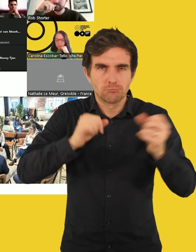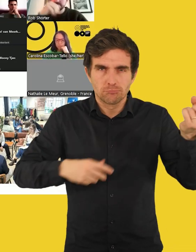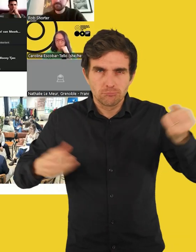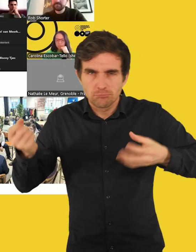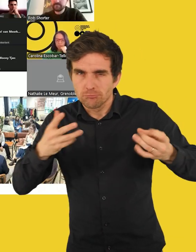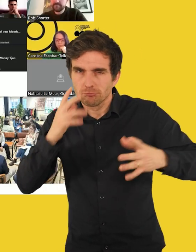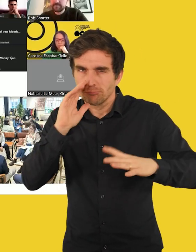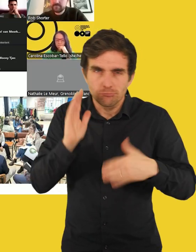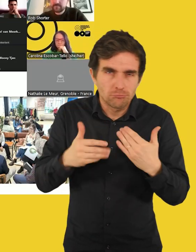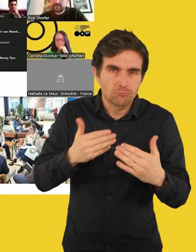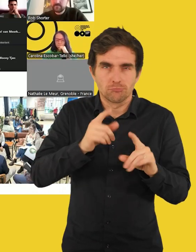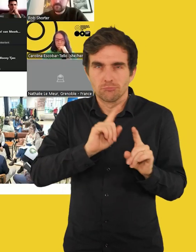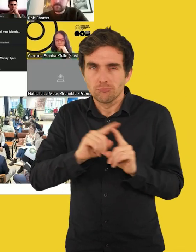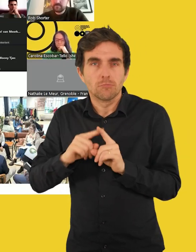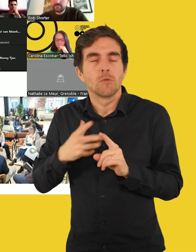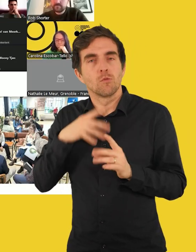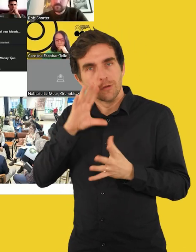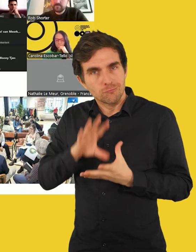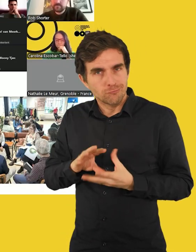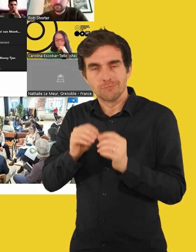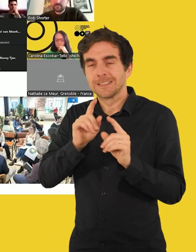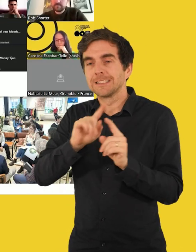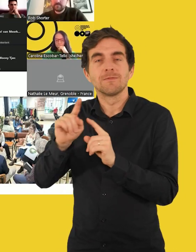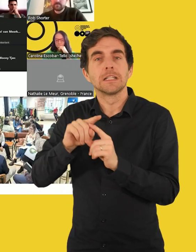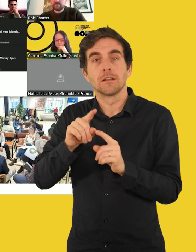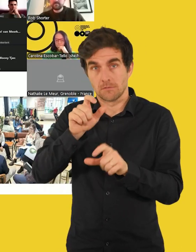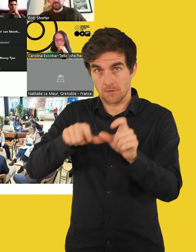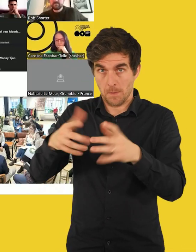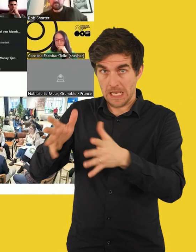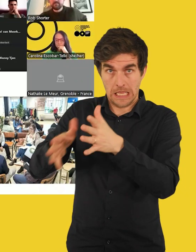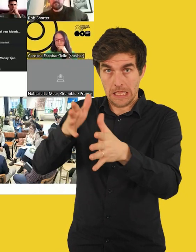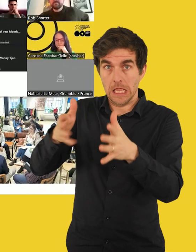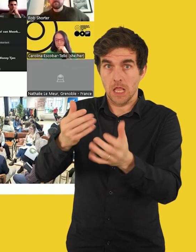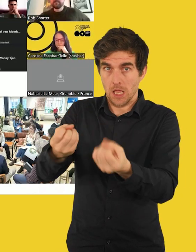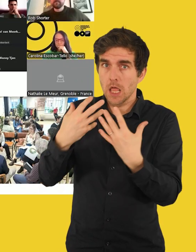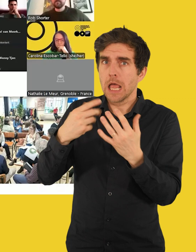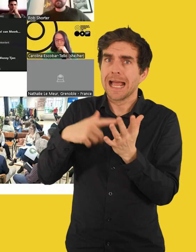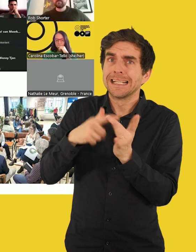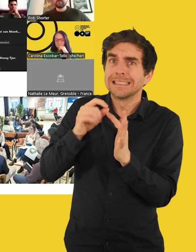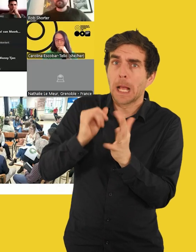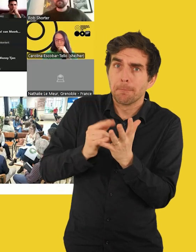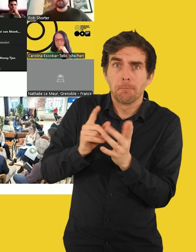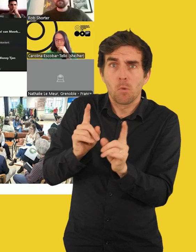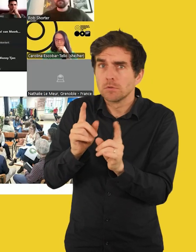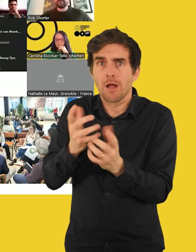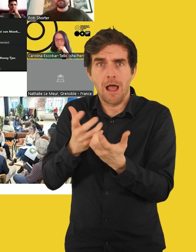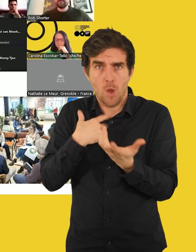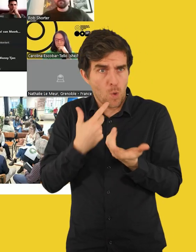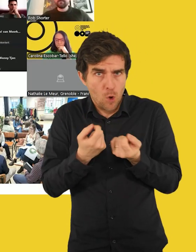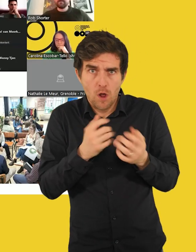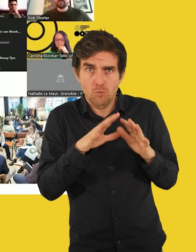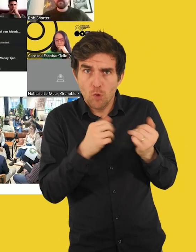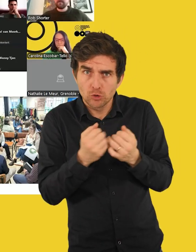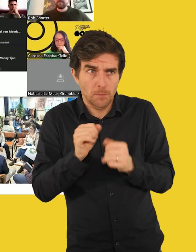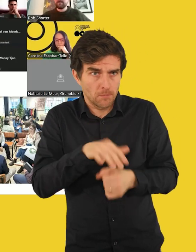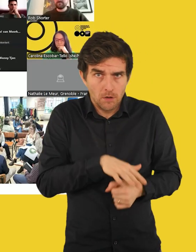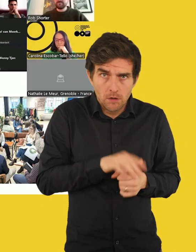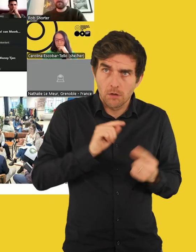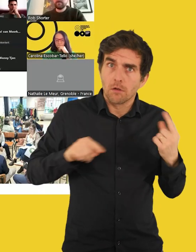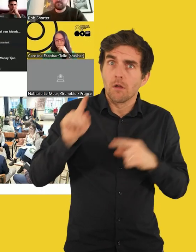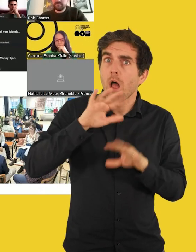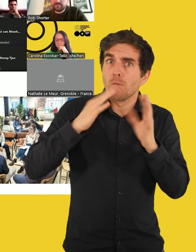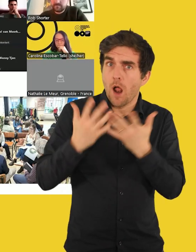new section of the tool that we created with the tips from practitioners who are actually running these workshops with businesses